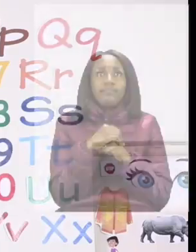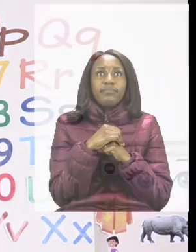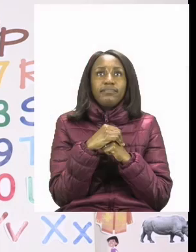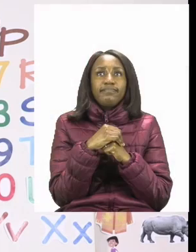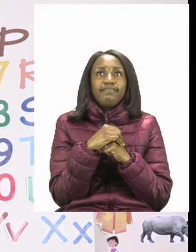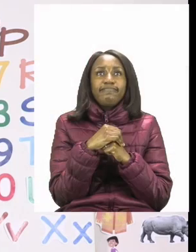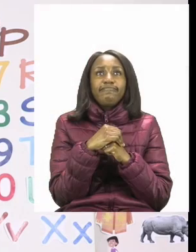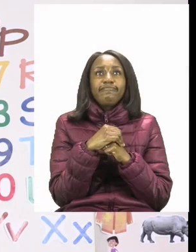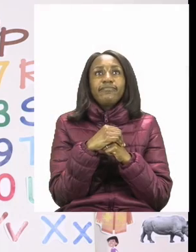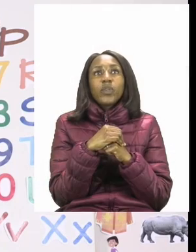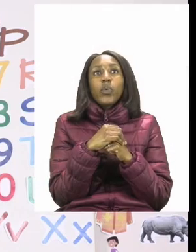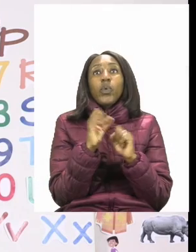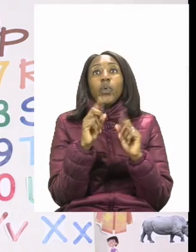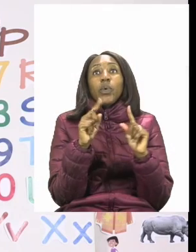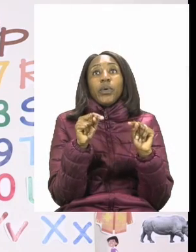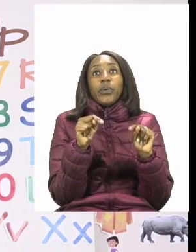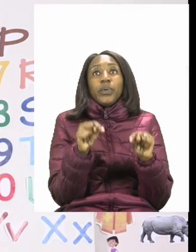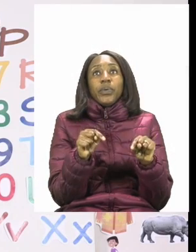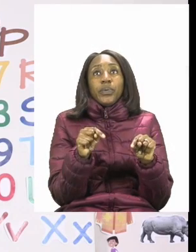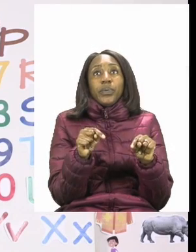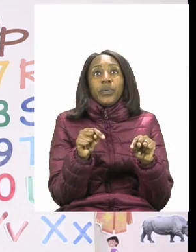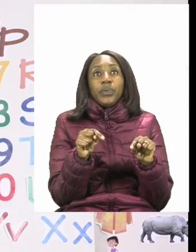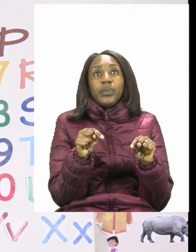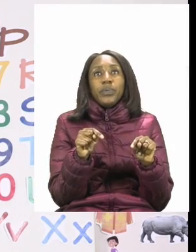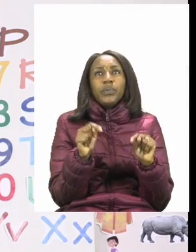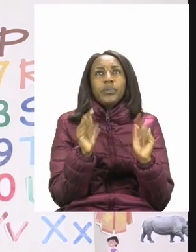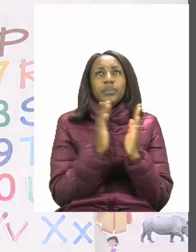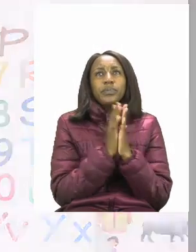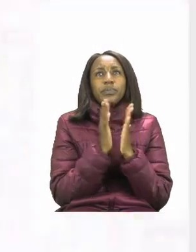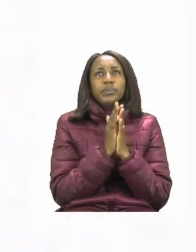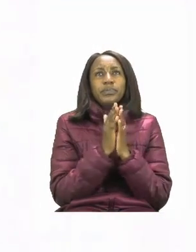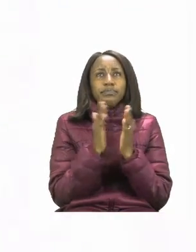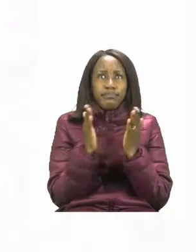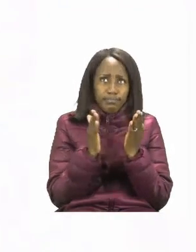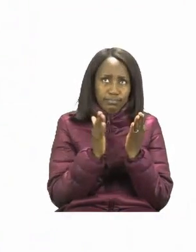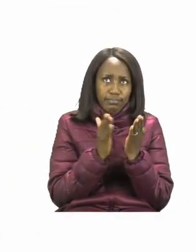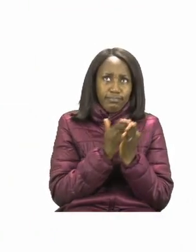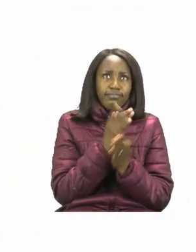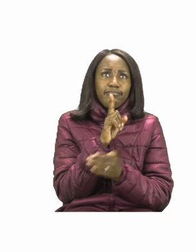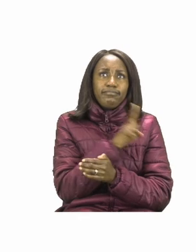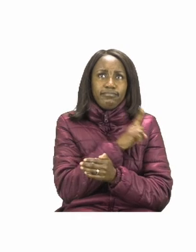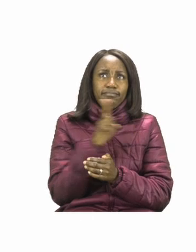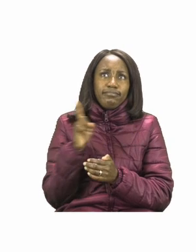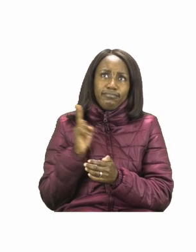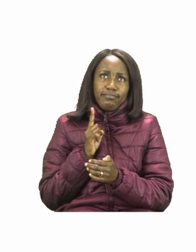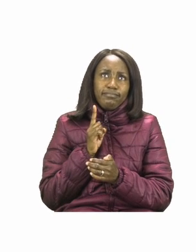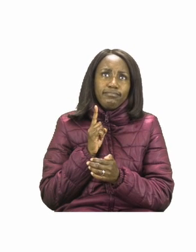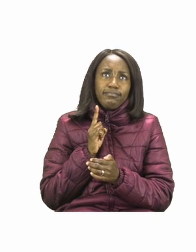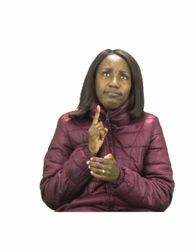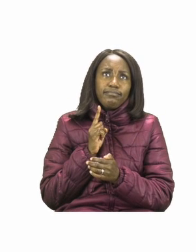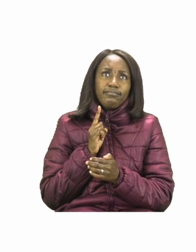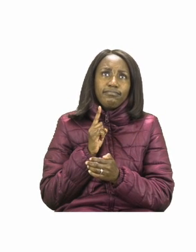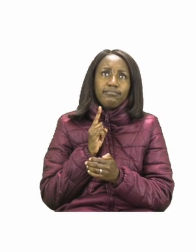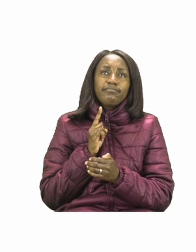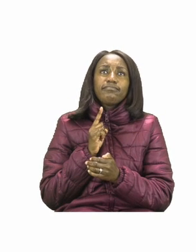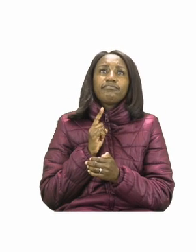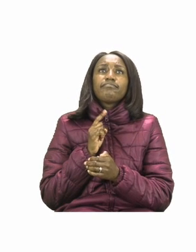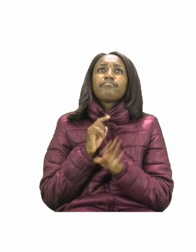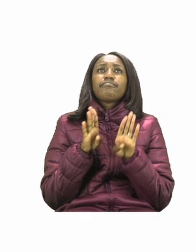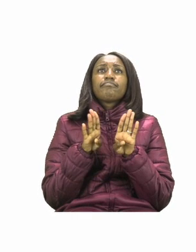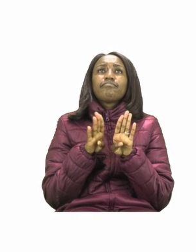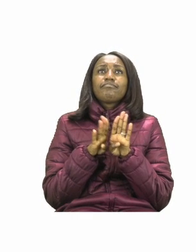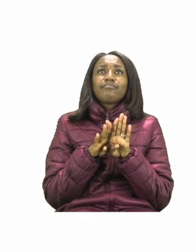For our lesson now, boys and girls, let's all turn to page 11. On page 11, we are going to be doing